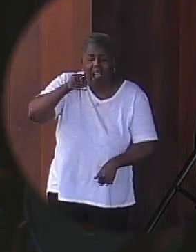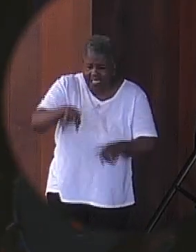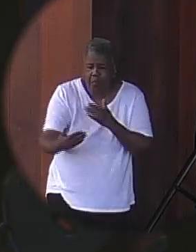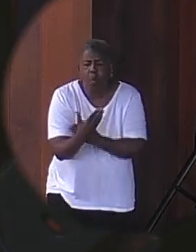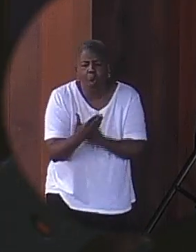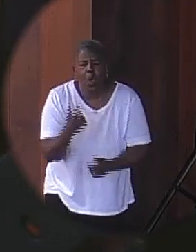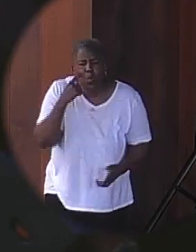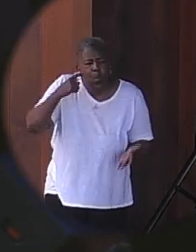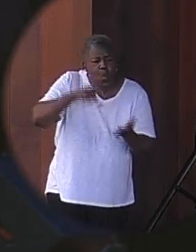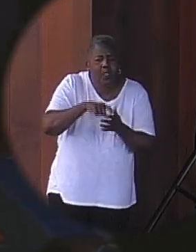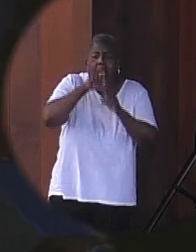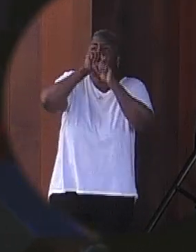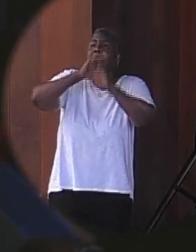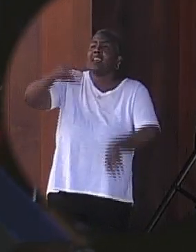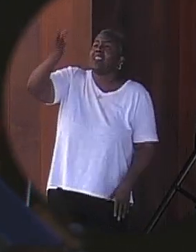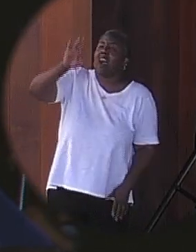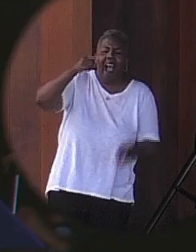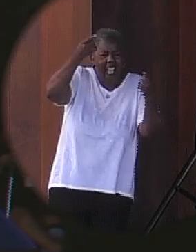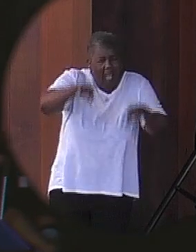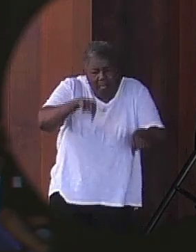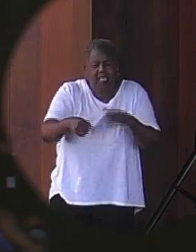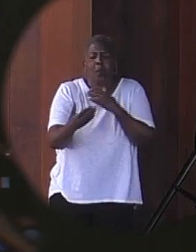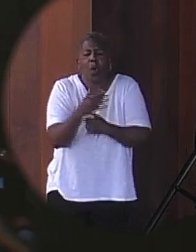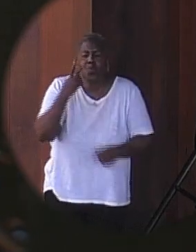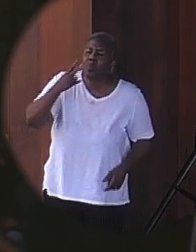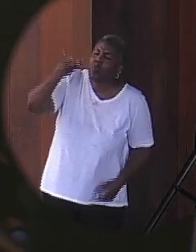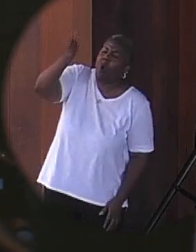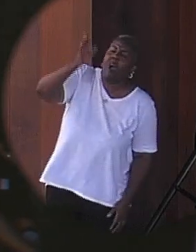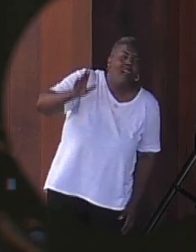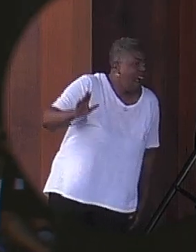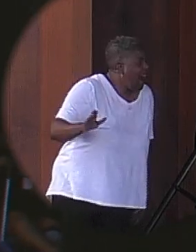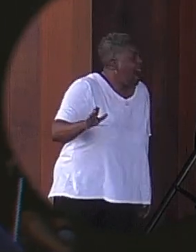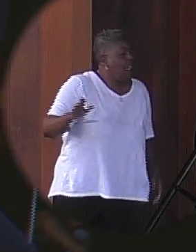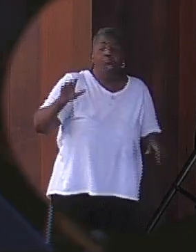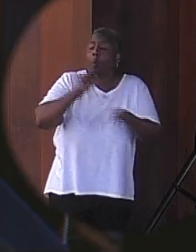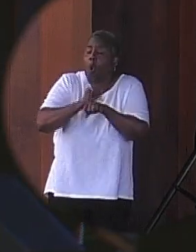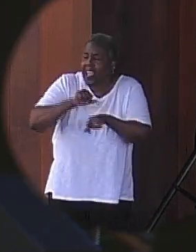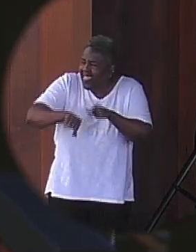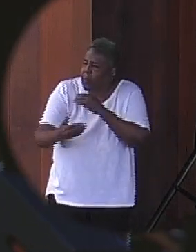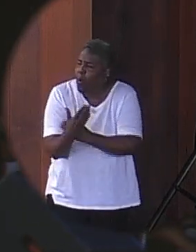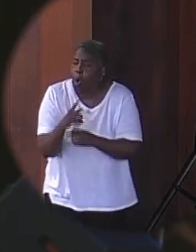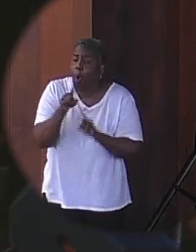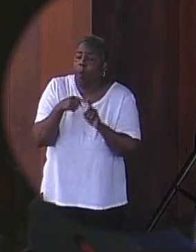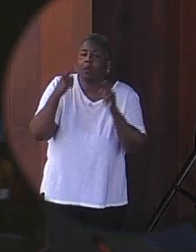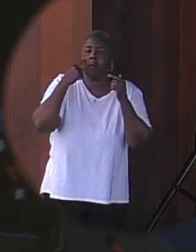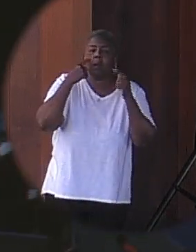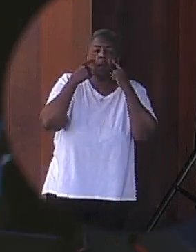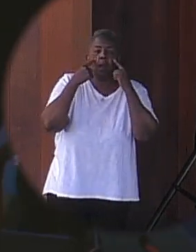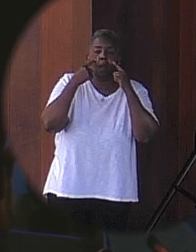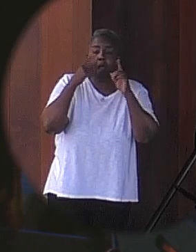morning. You saw the blessing of God this morning. You saw God at work this morning. When you opened up